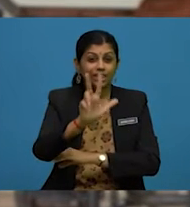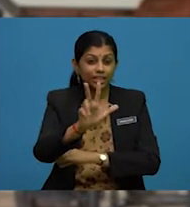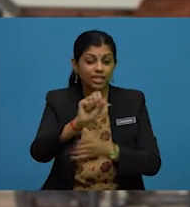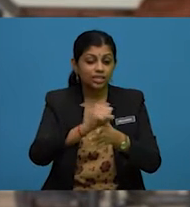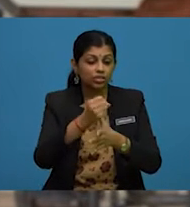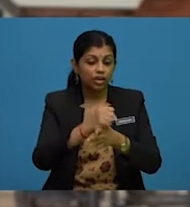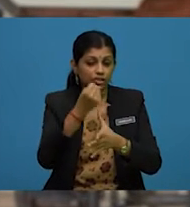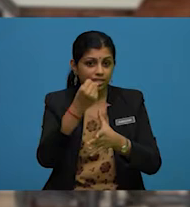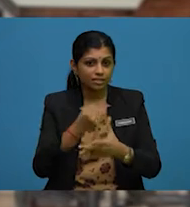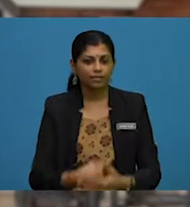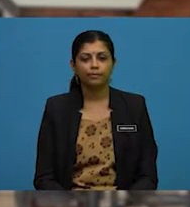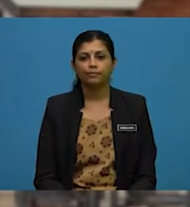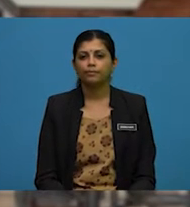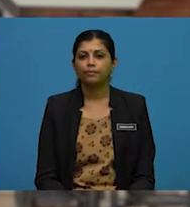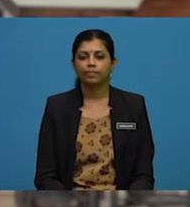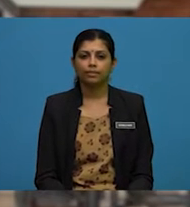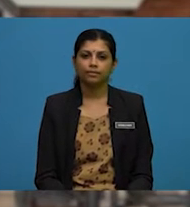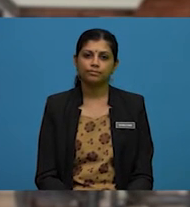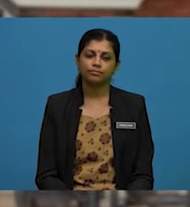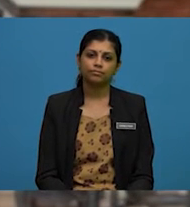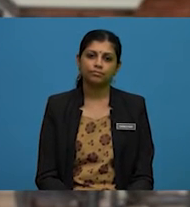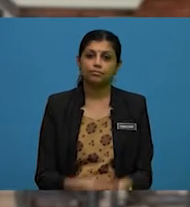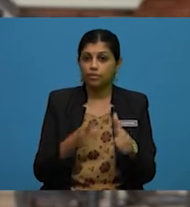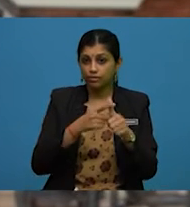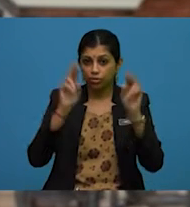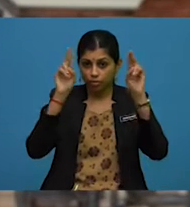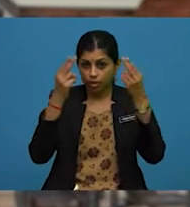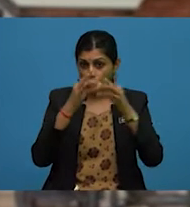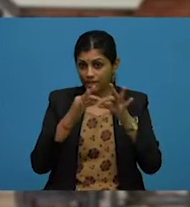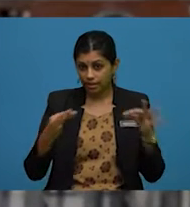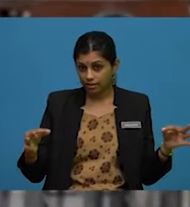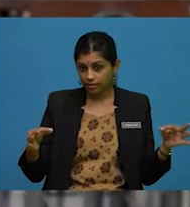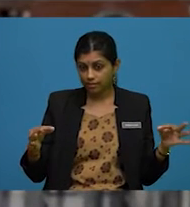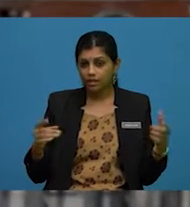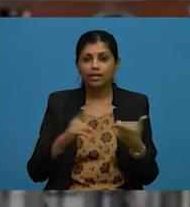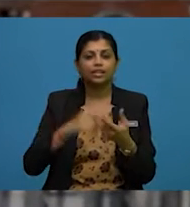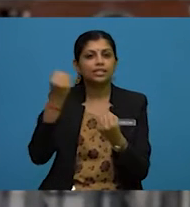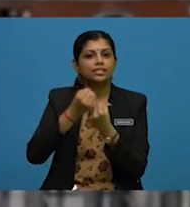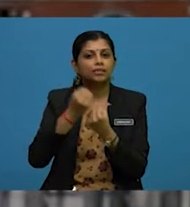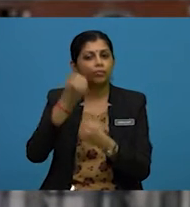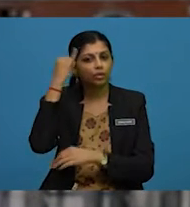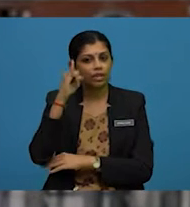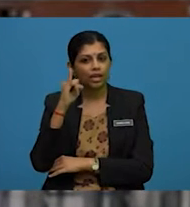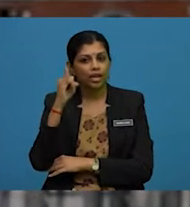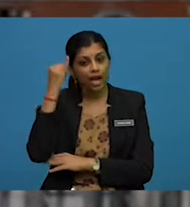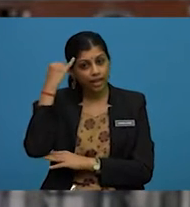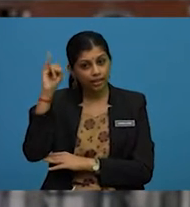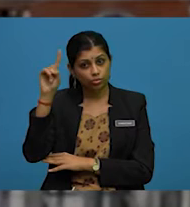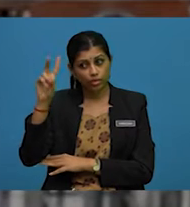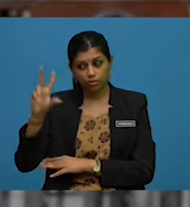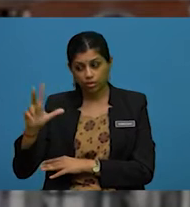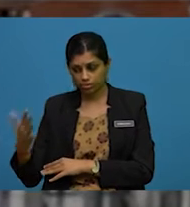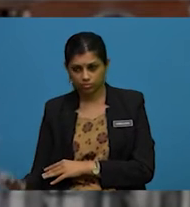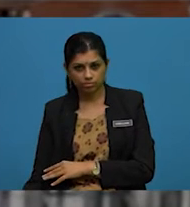passage into three sections? Topic sentence, supporting ideas number 1, 2,